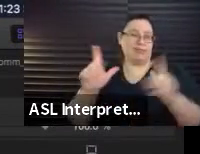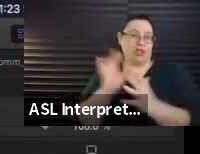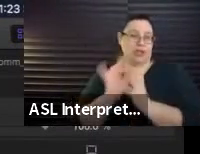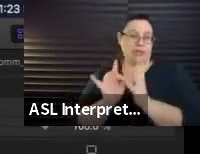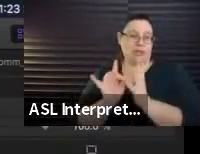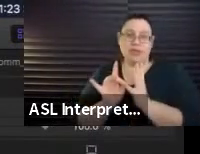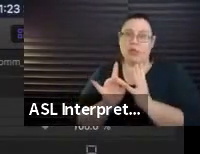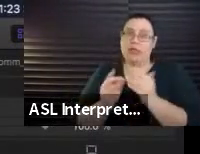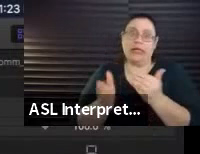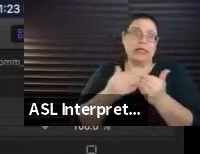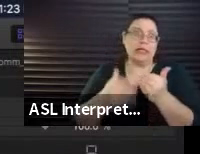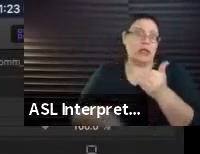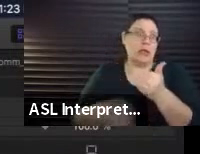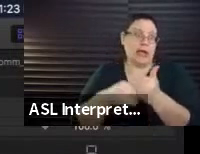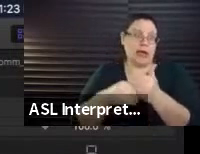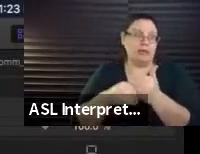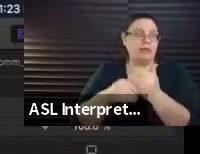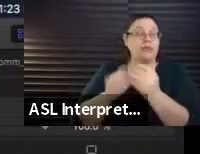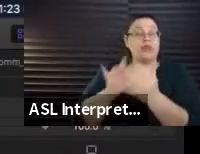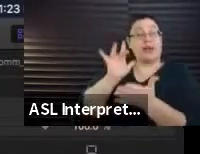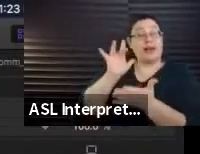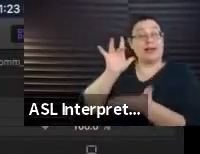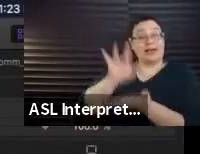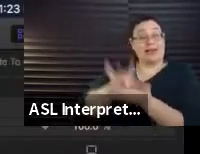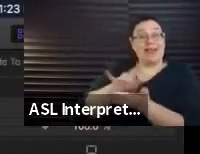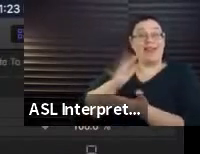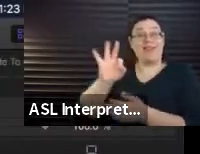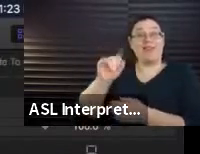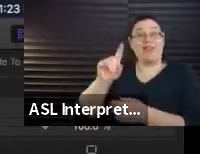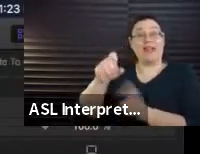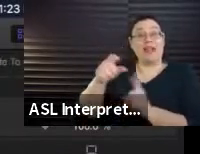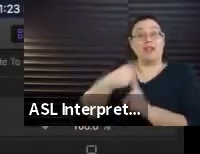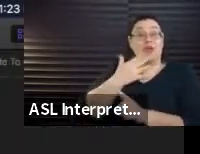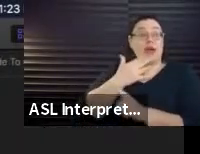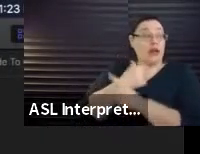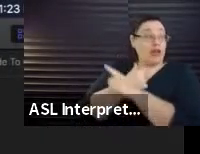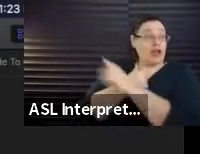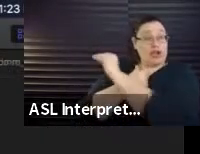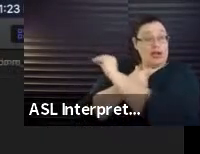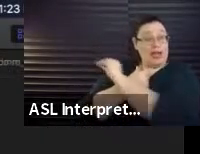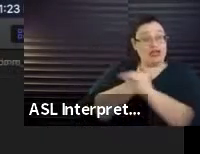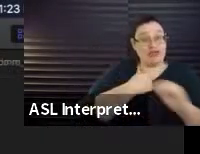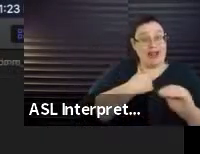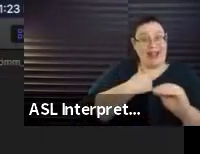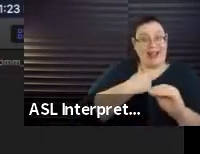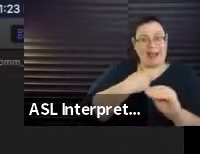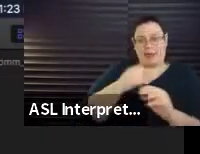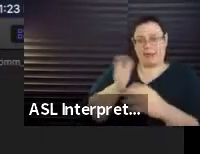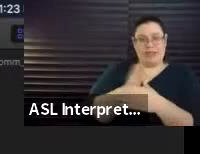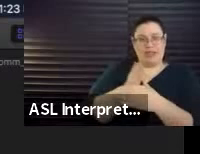Cut. I'm just gonna click on the fade to color, and I'm gonna drag it over here in between my clips.